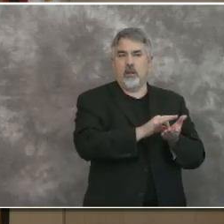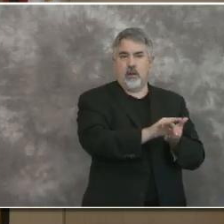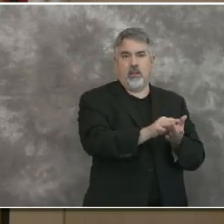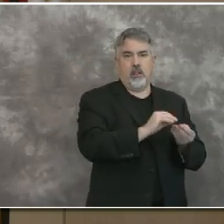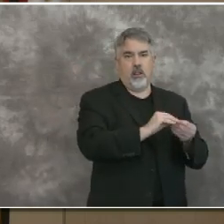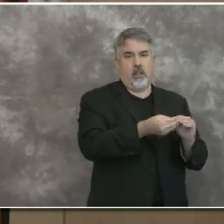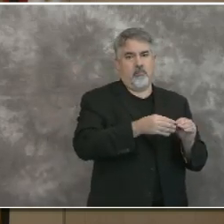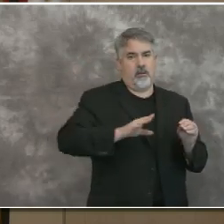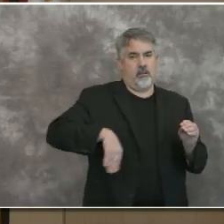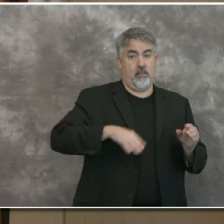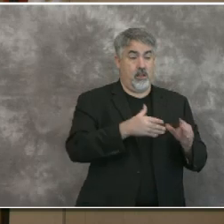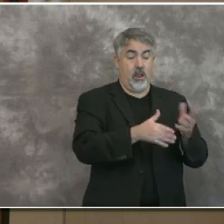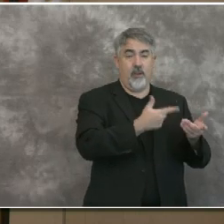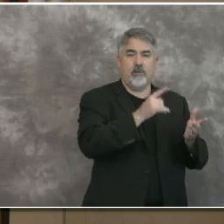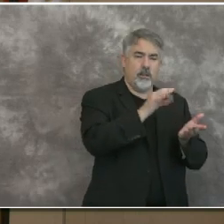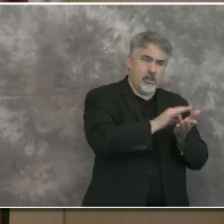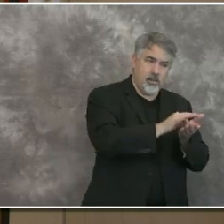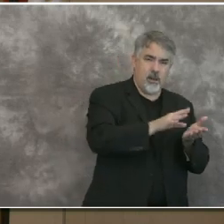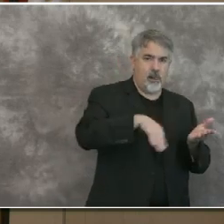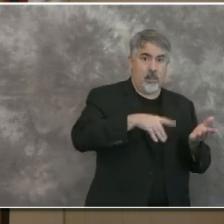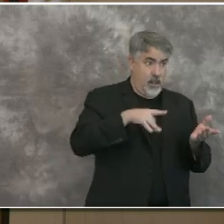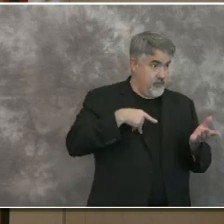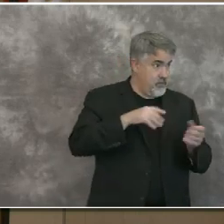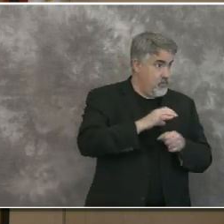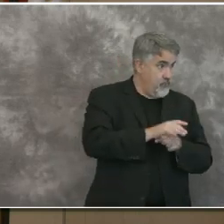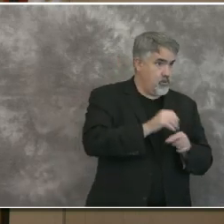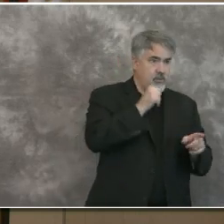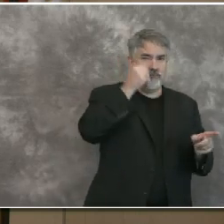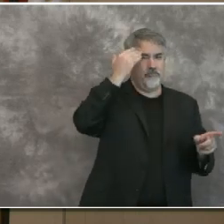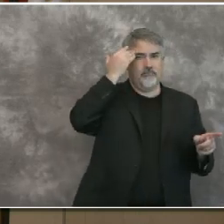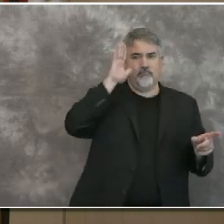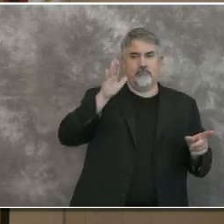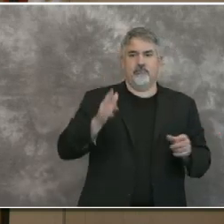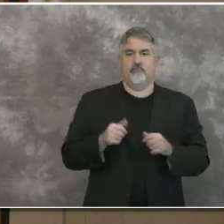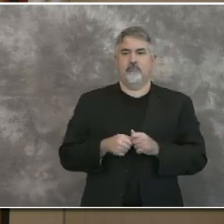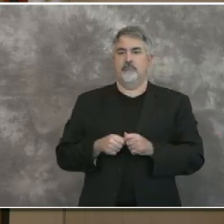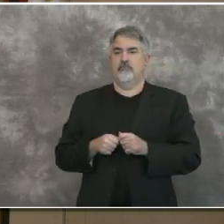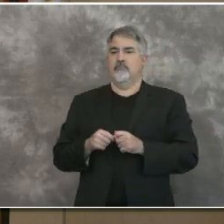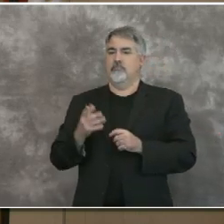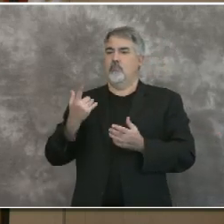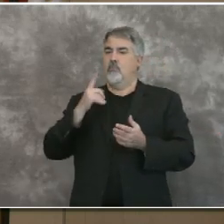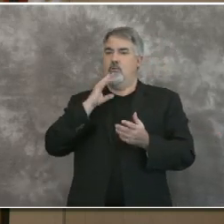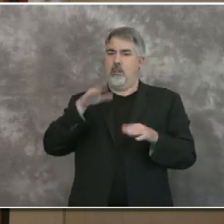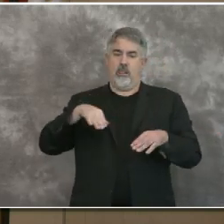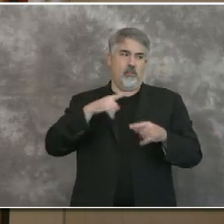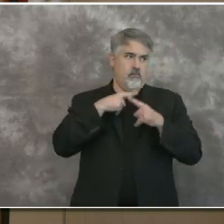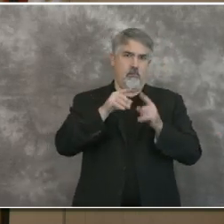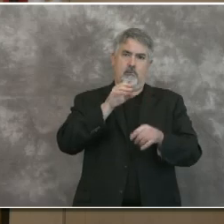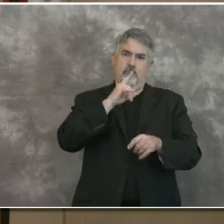fiscal year 1920, are preliminary. All right, thank you, Dr. Wooten. Okay.